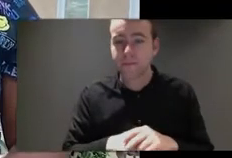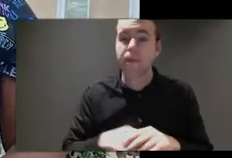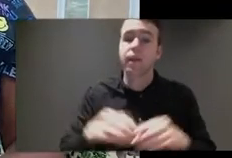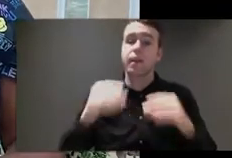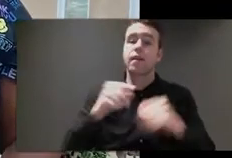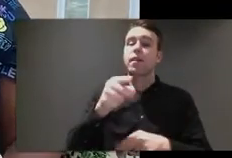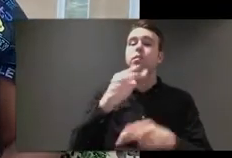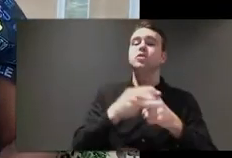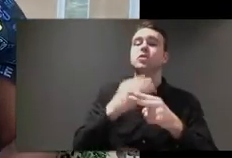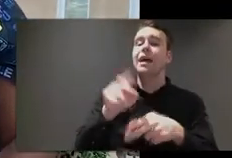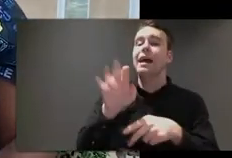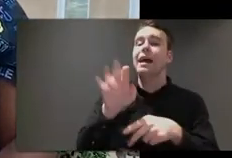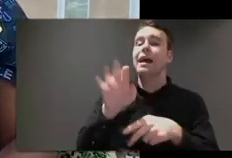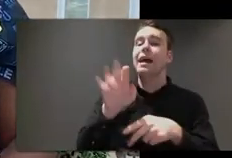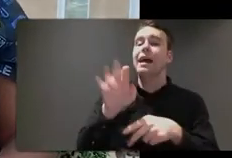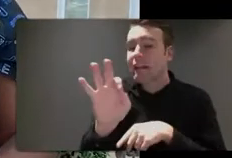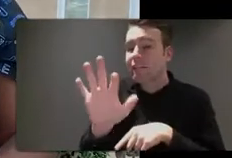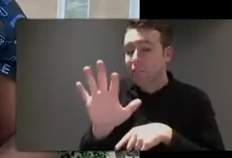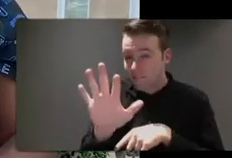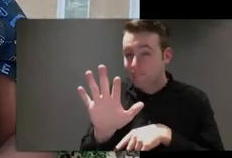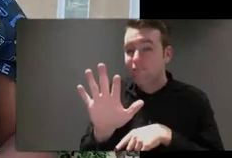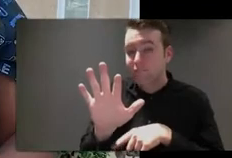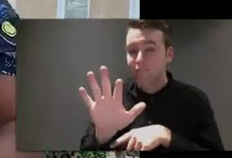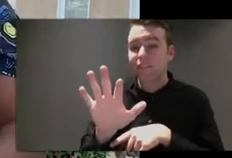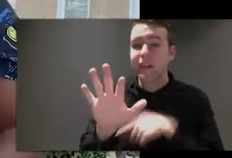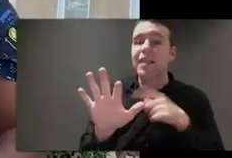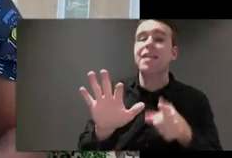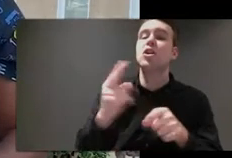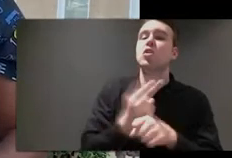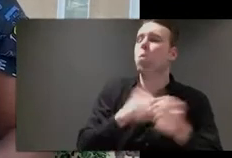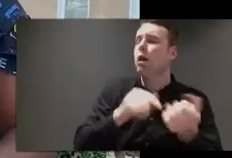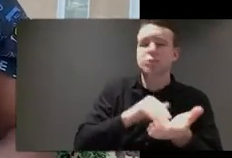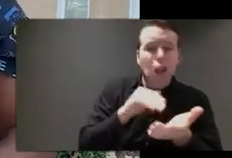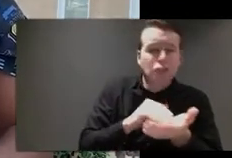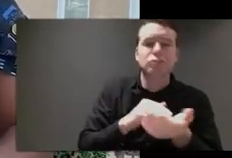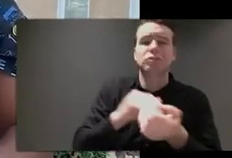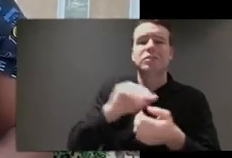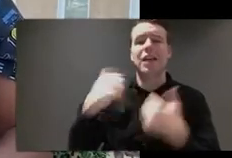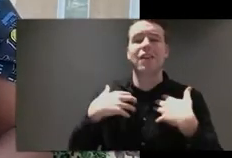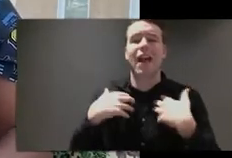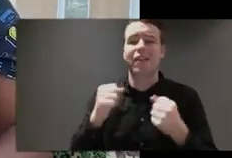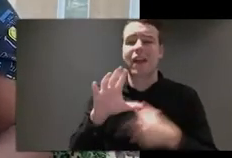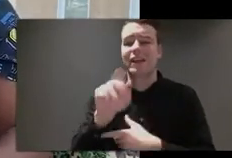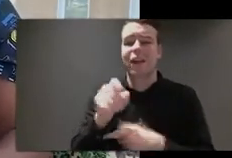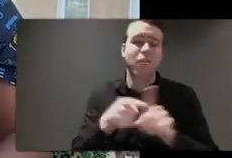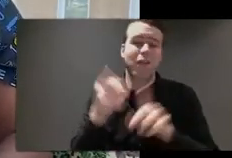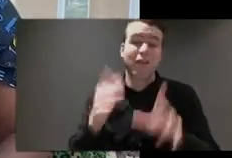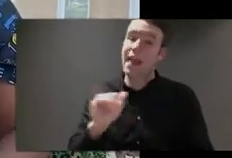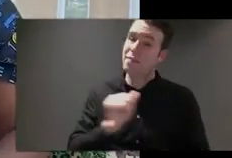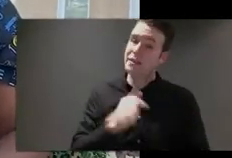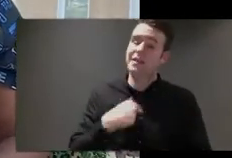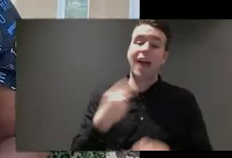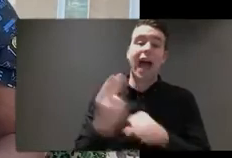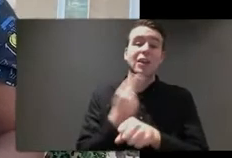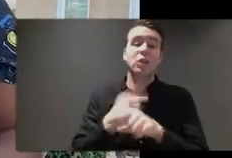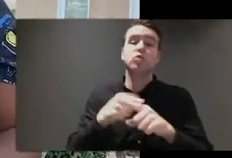This is what we call an N95, and these are what doctors and other healthcare professionals such as myself wear